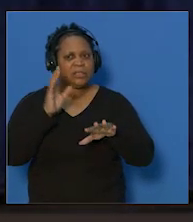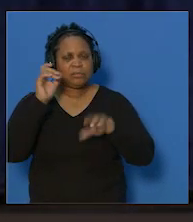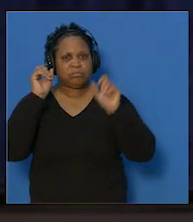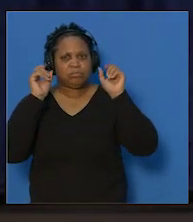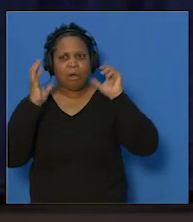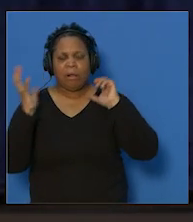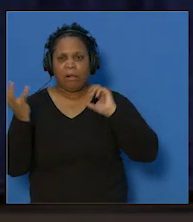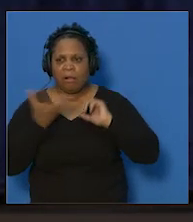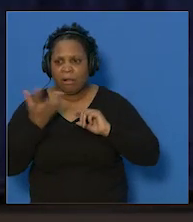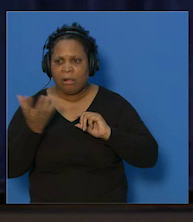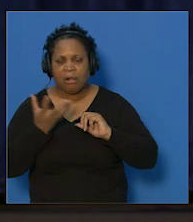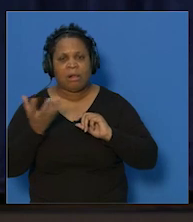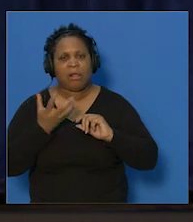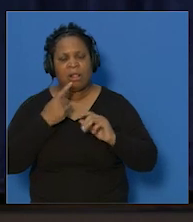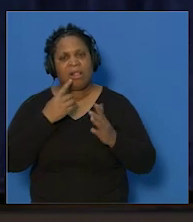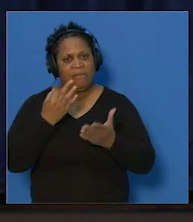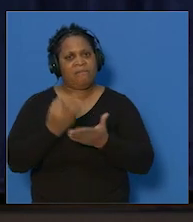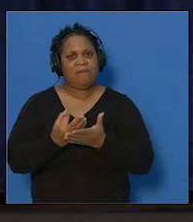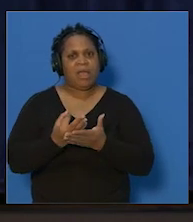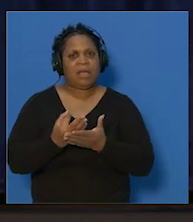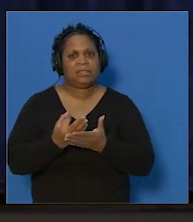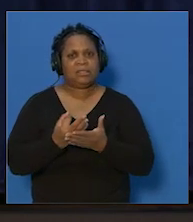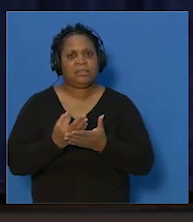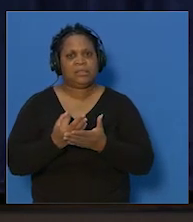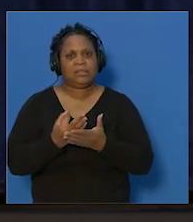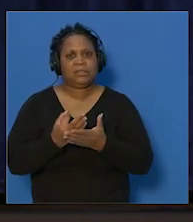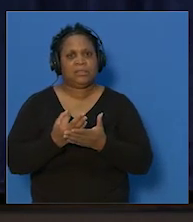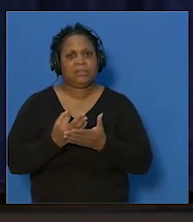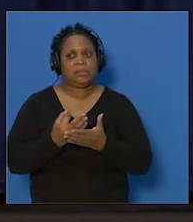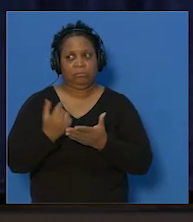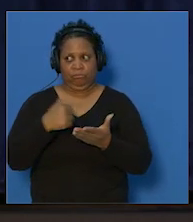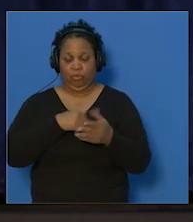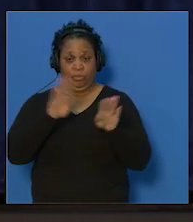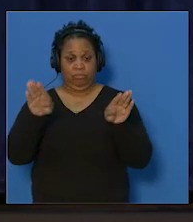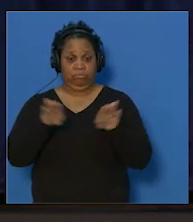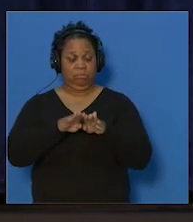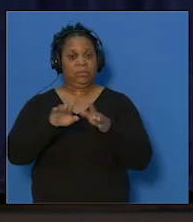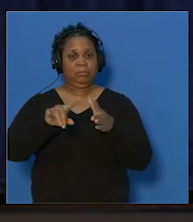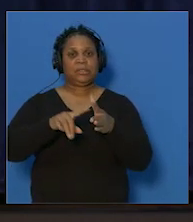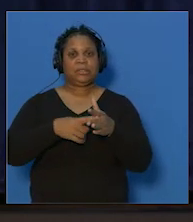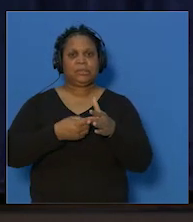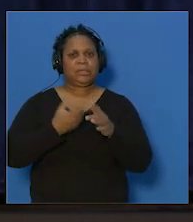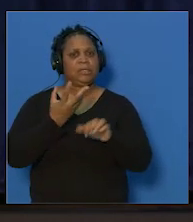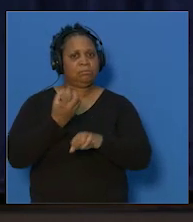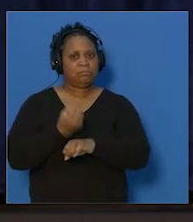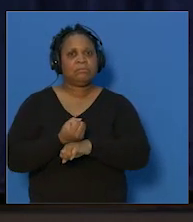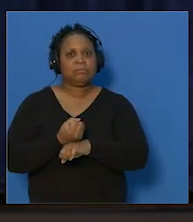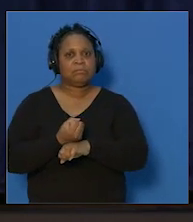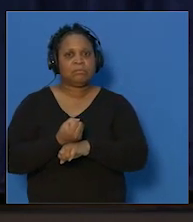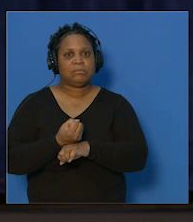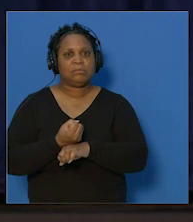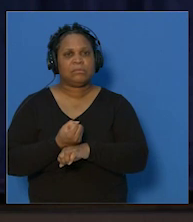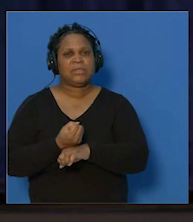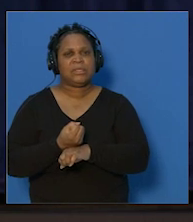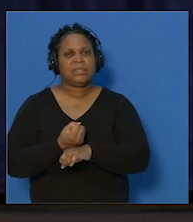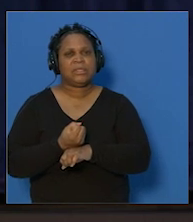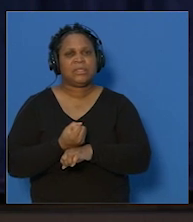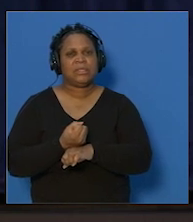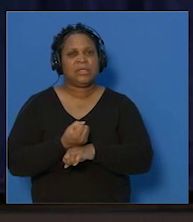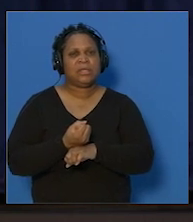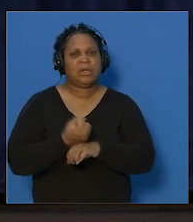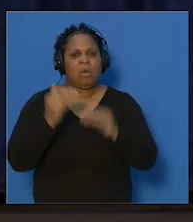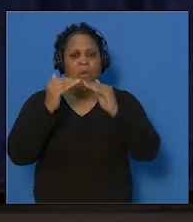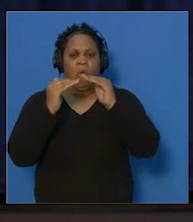of the community is alarmed at the fact that we in Bermuda, we started this shelter in place with very